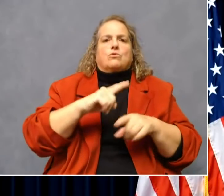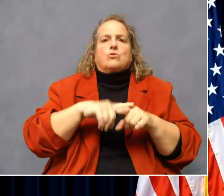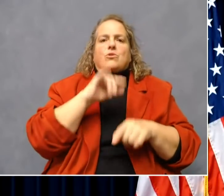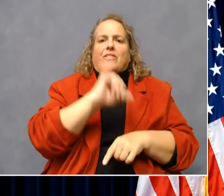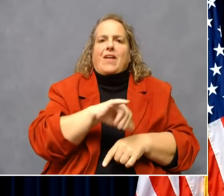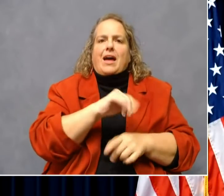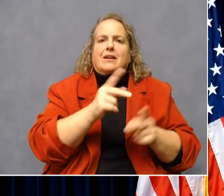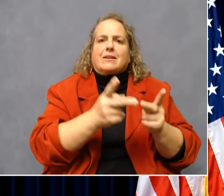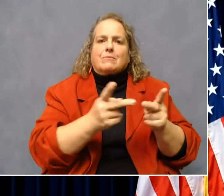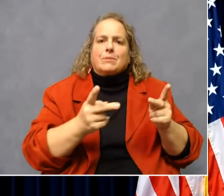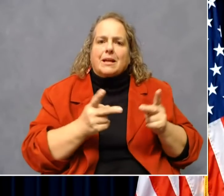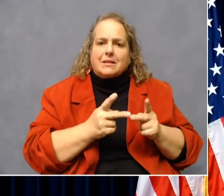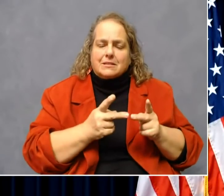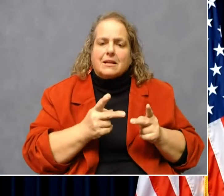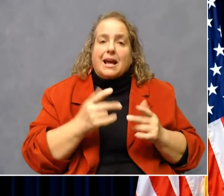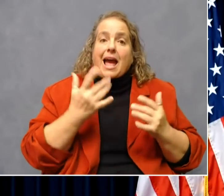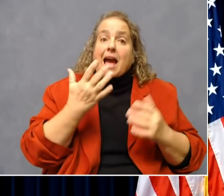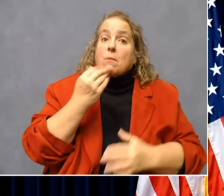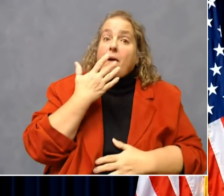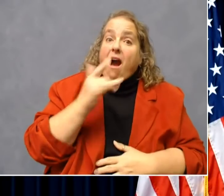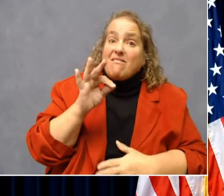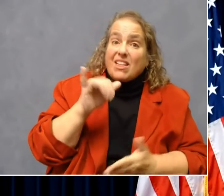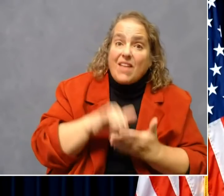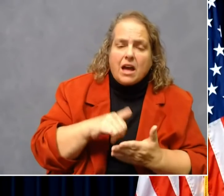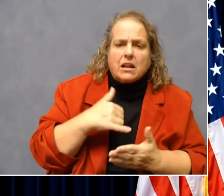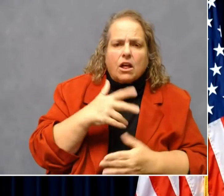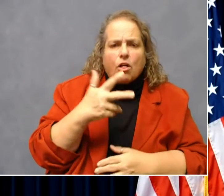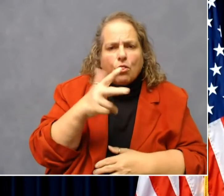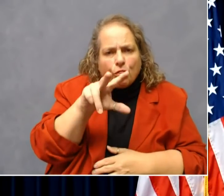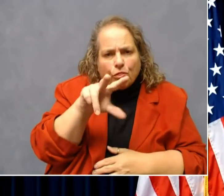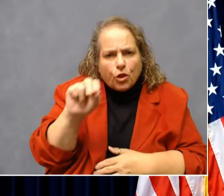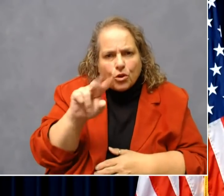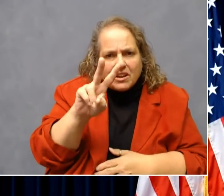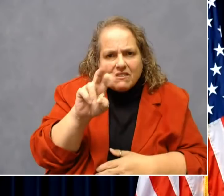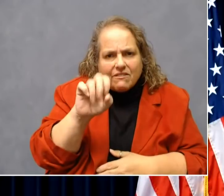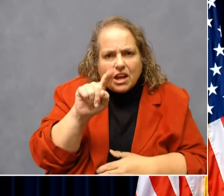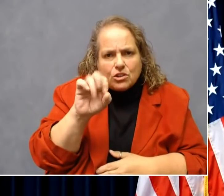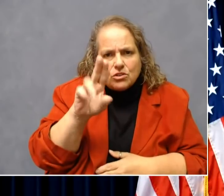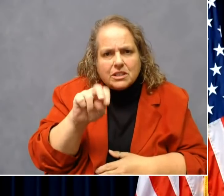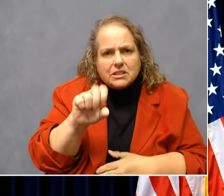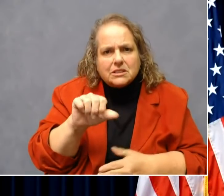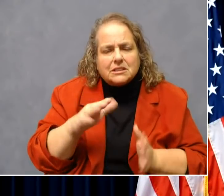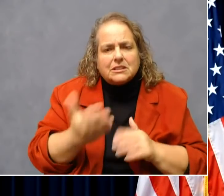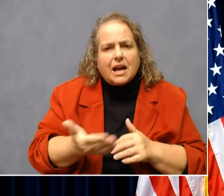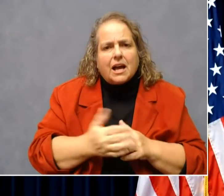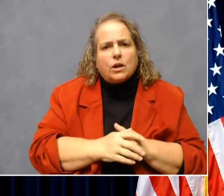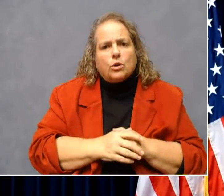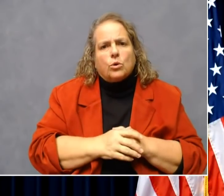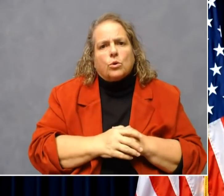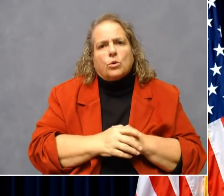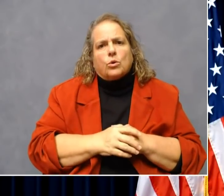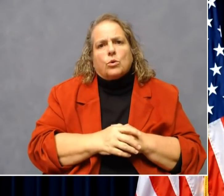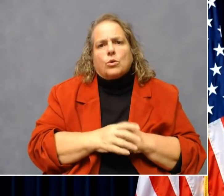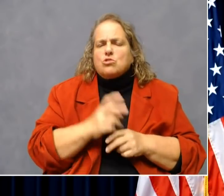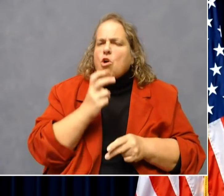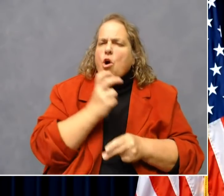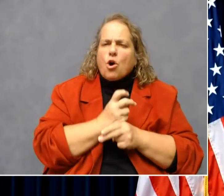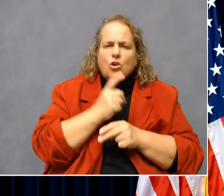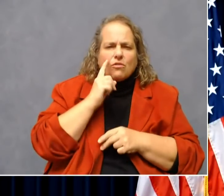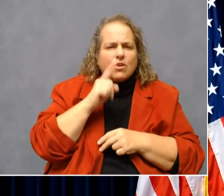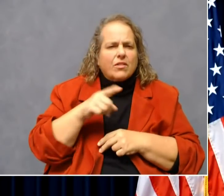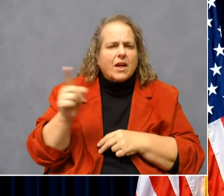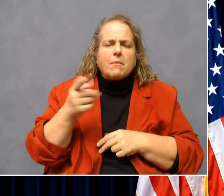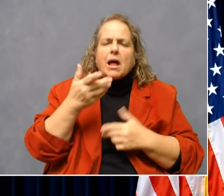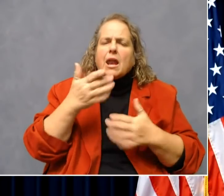we've lost 30 veterans. Let's fight harder for them. Let's wear our masks for them,